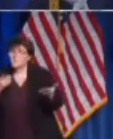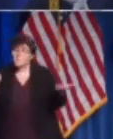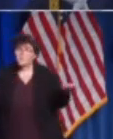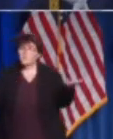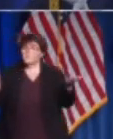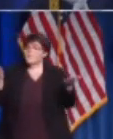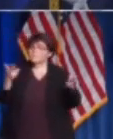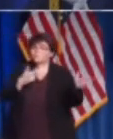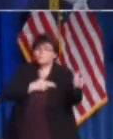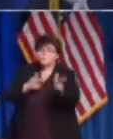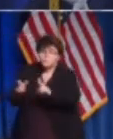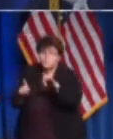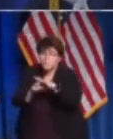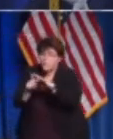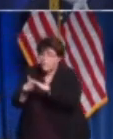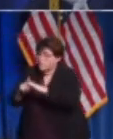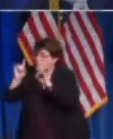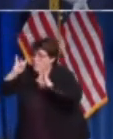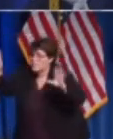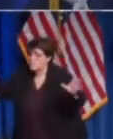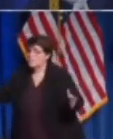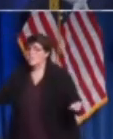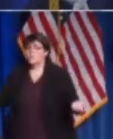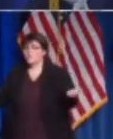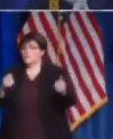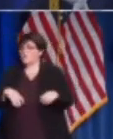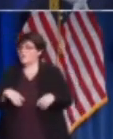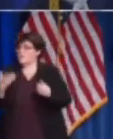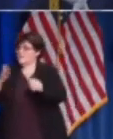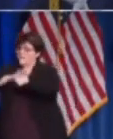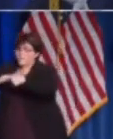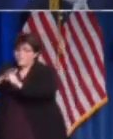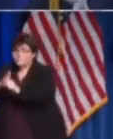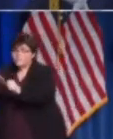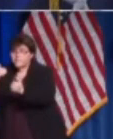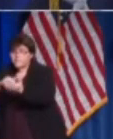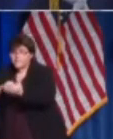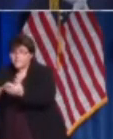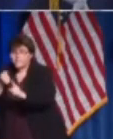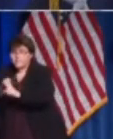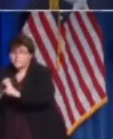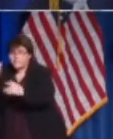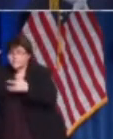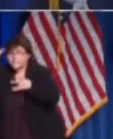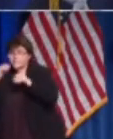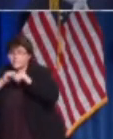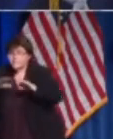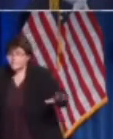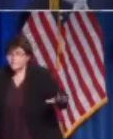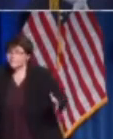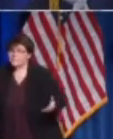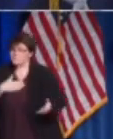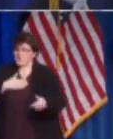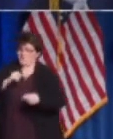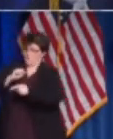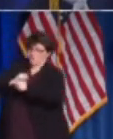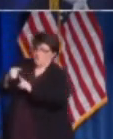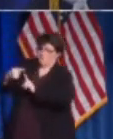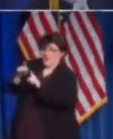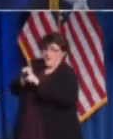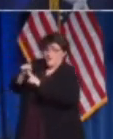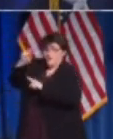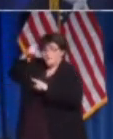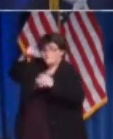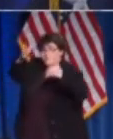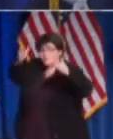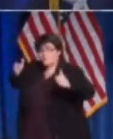It could be a pandemic. And you know, our job as governors is to get through it, think